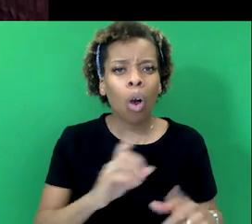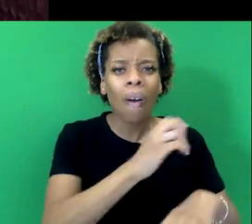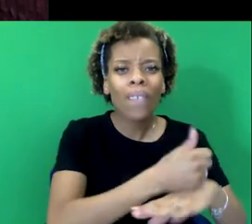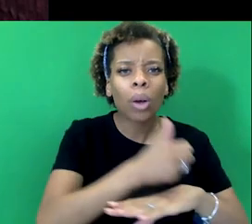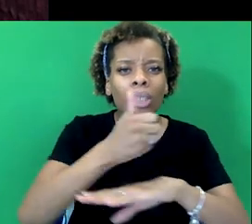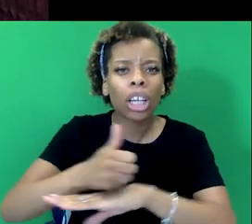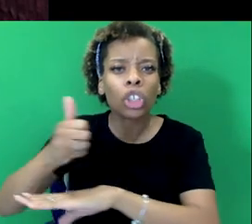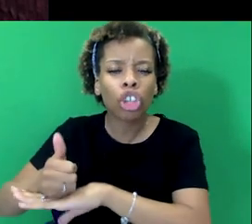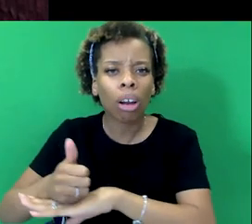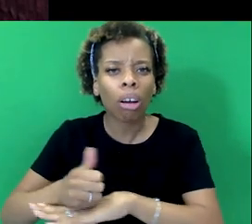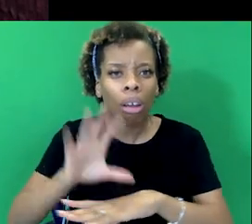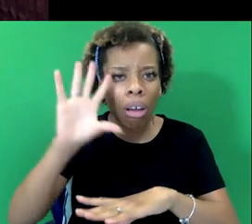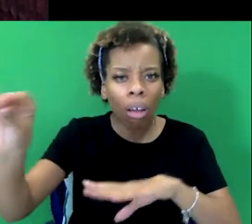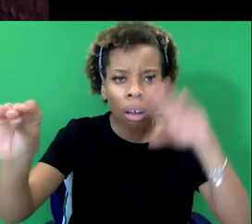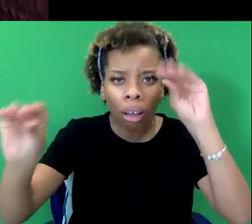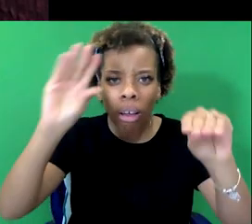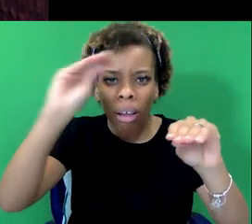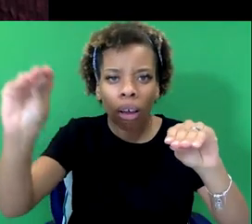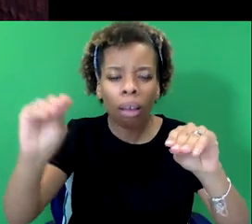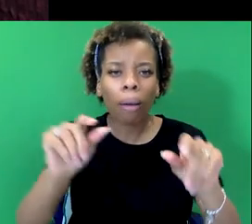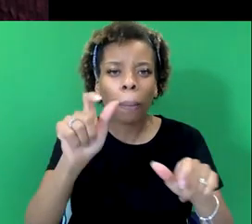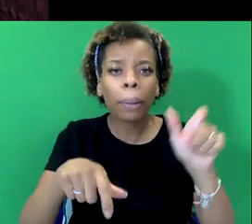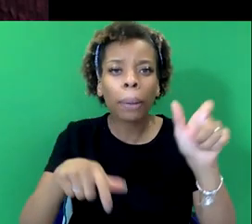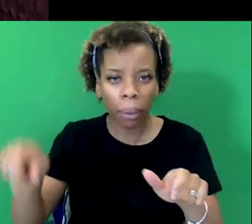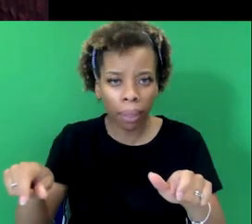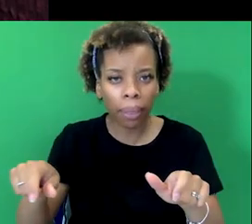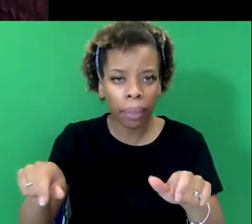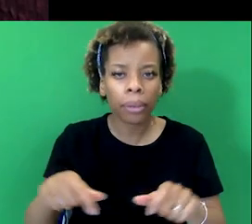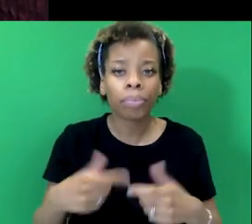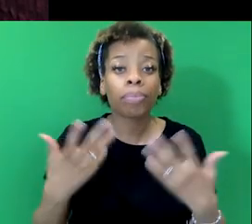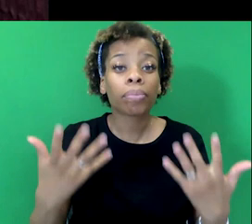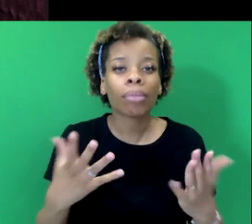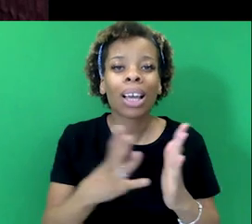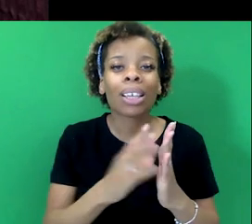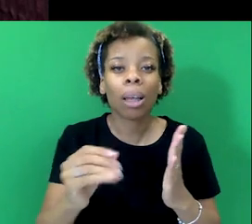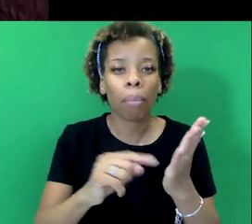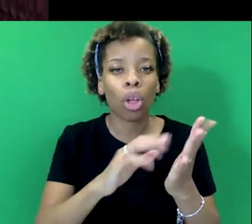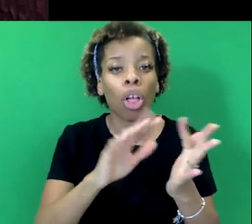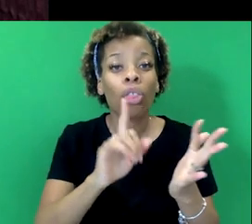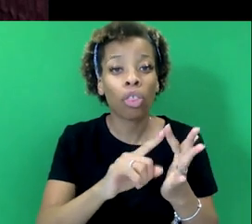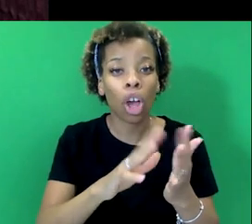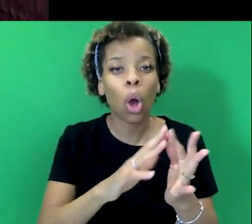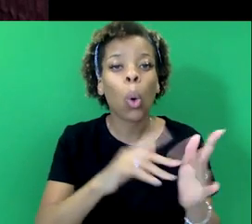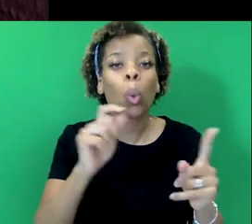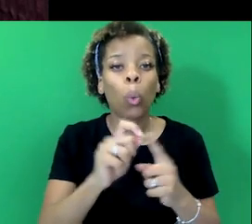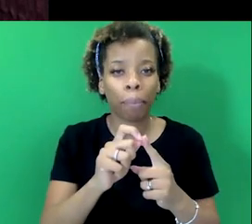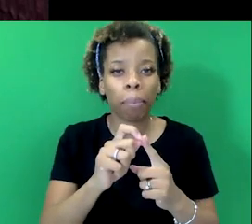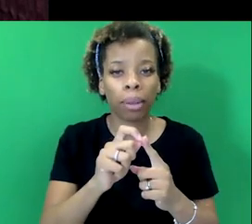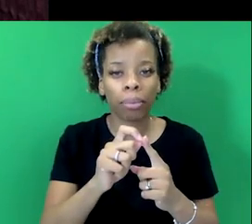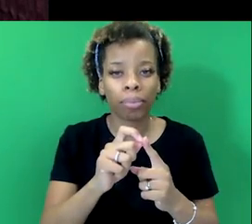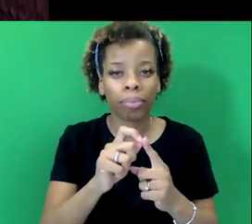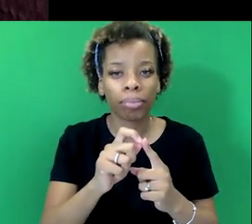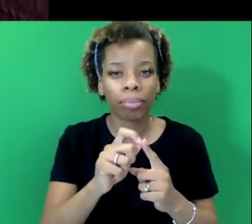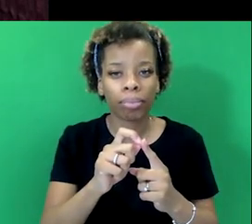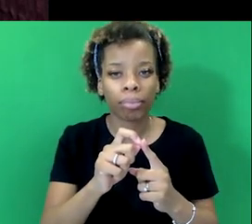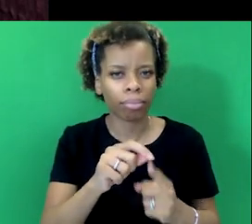So for example, the whip, which is about the